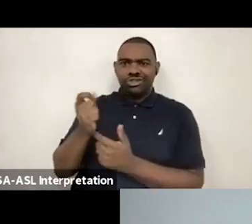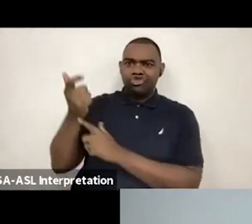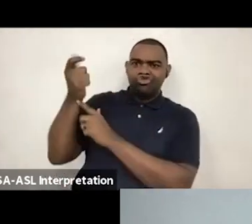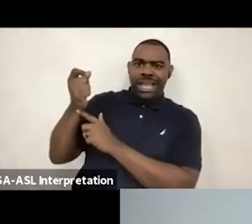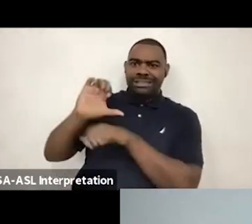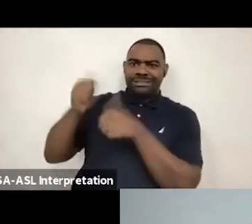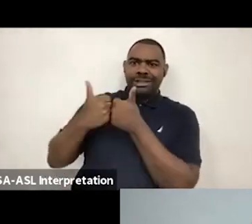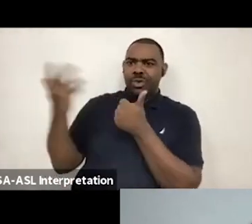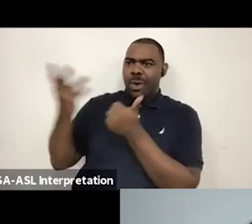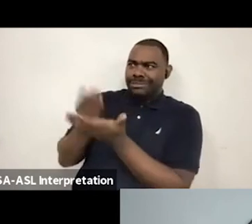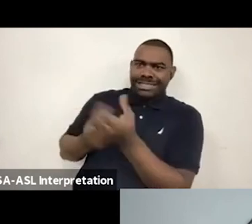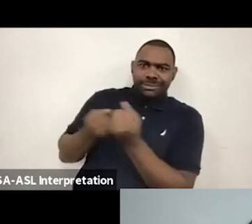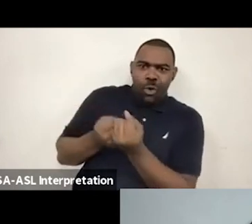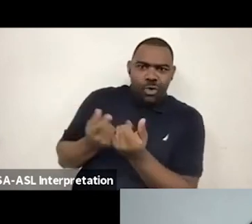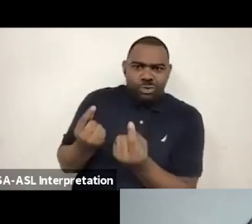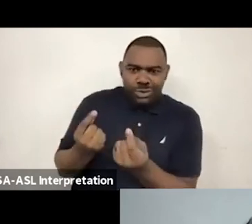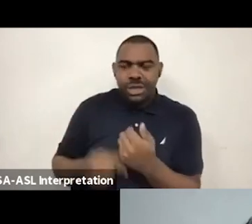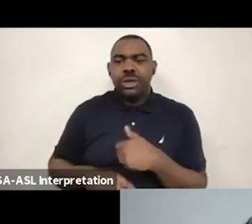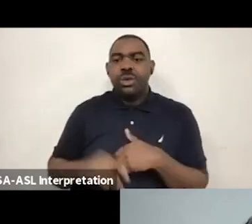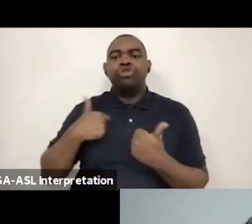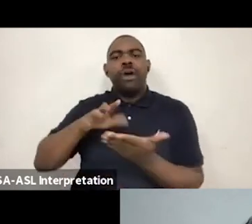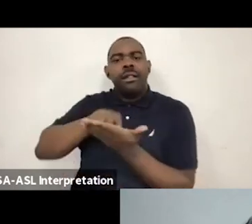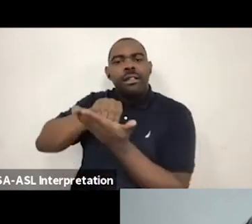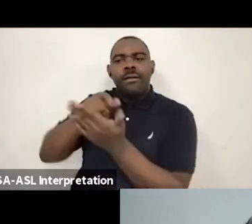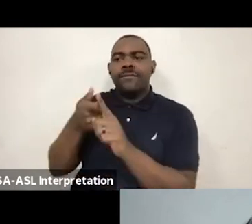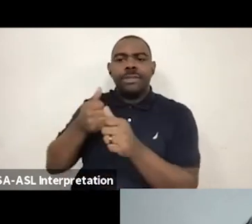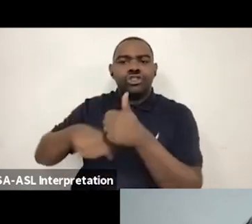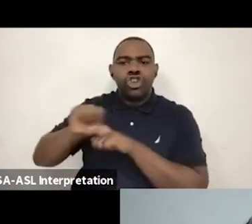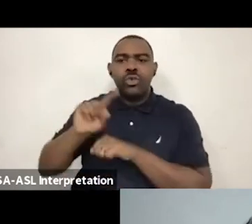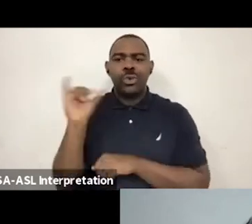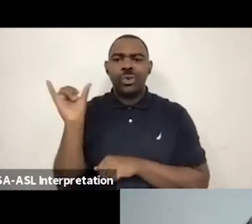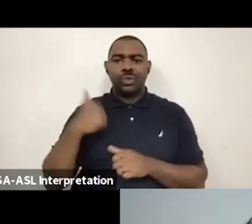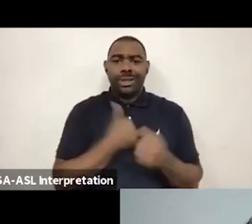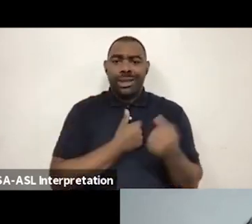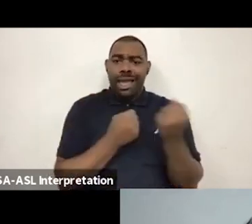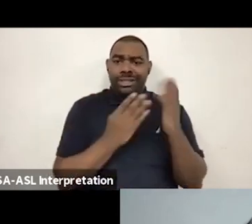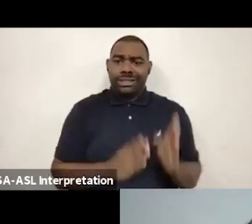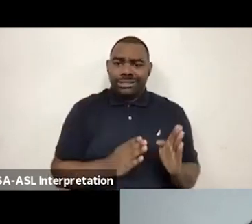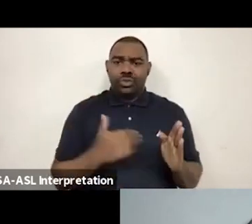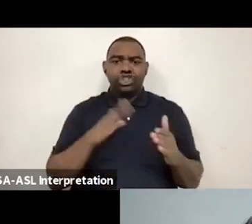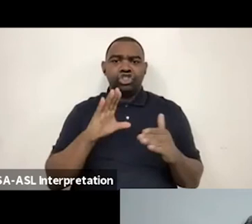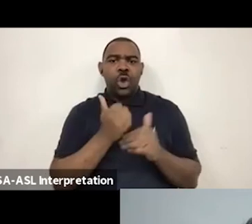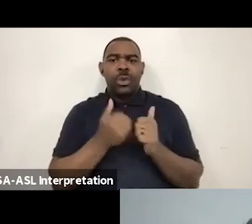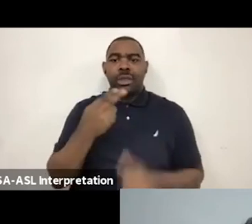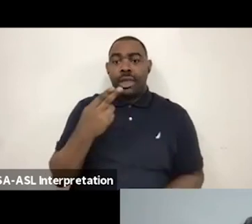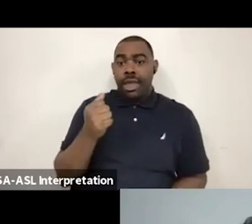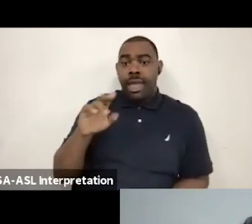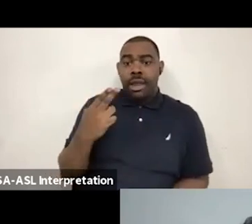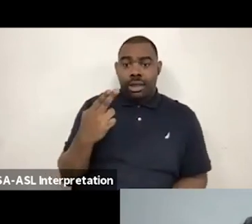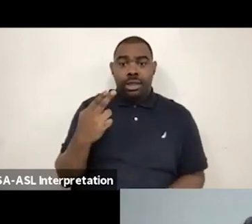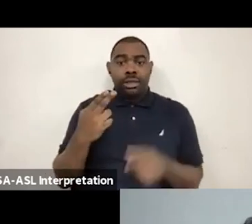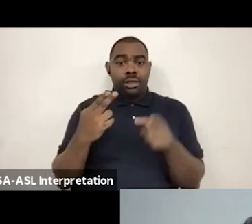granting challenges. We try to learn and gain from each other. We serve as advocates to share with